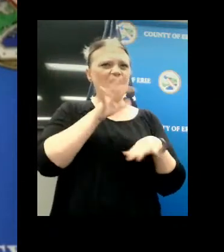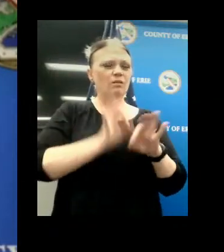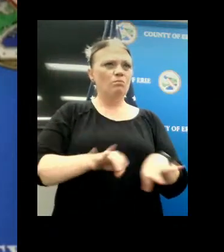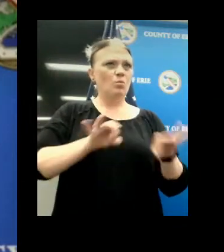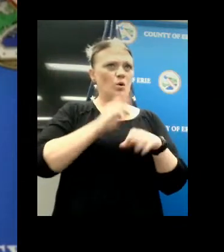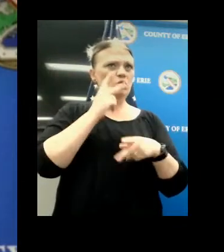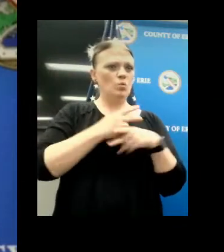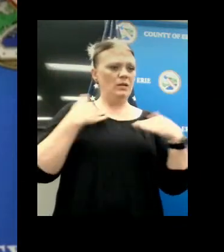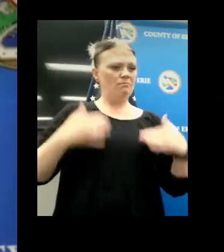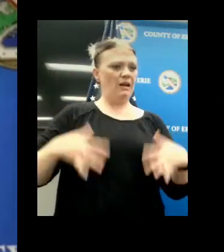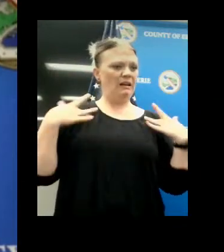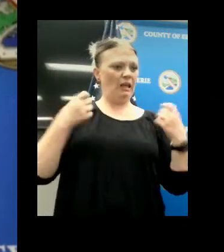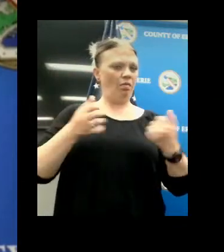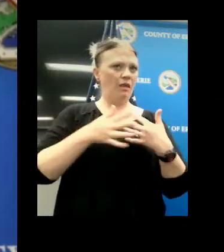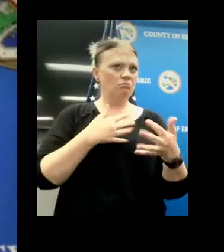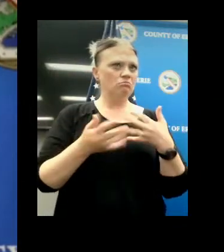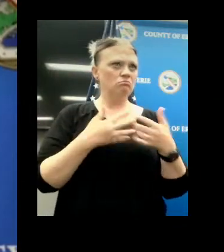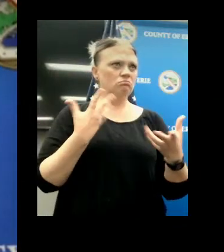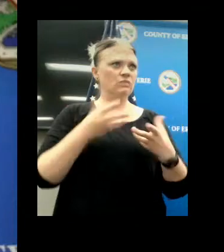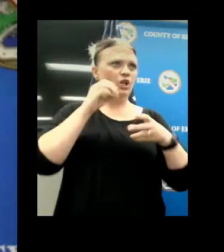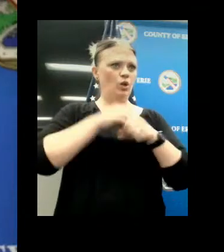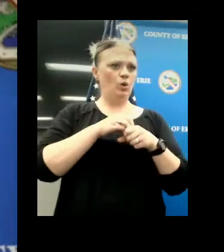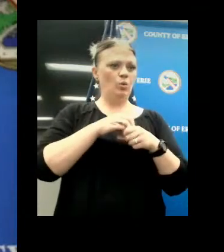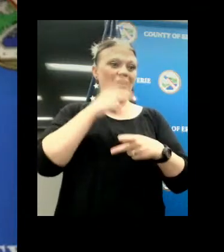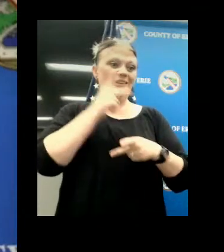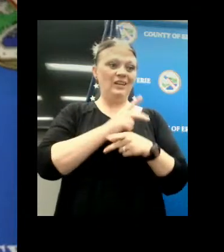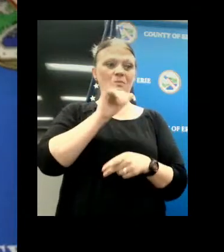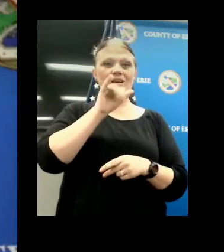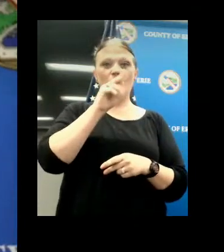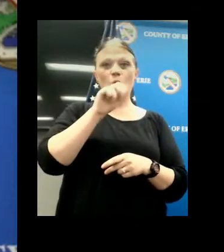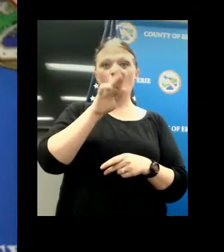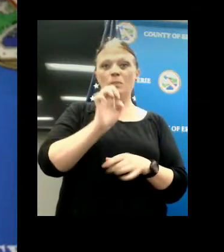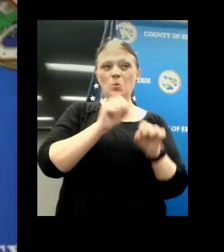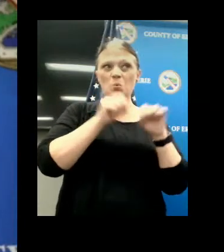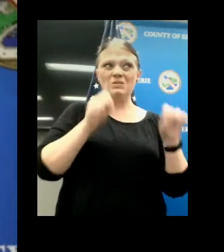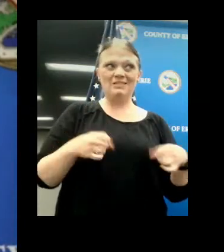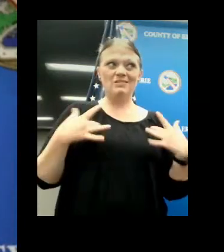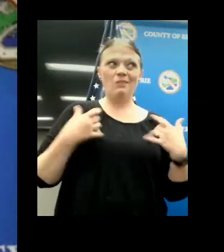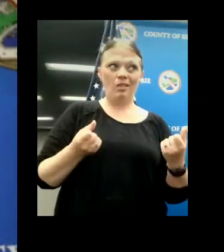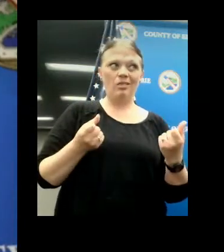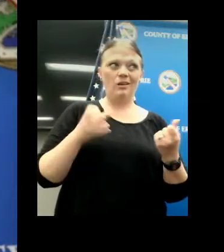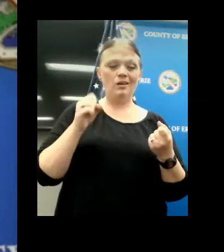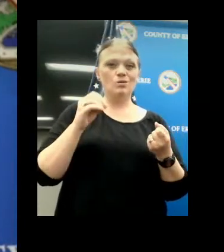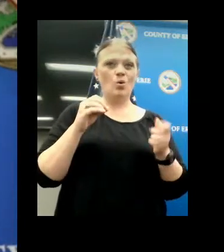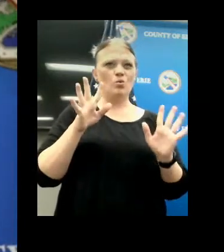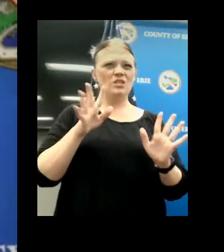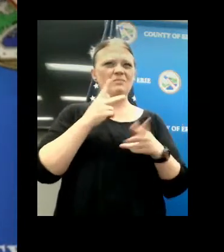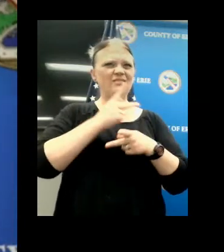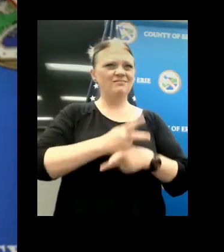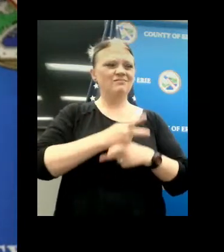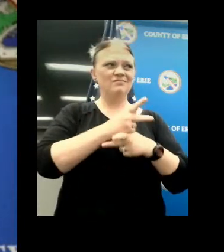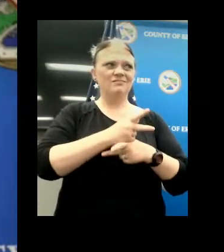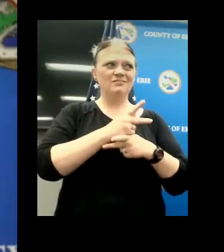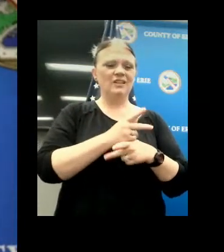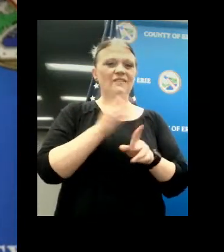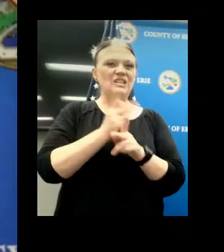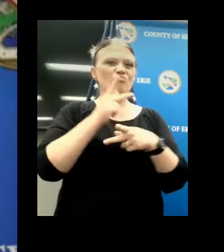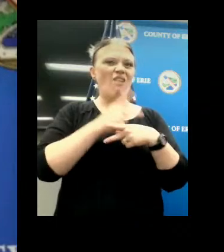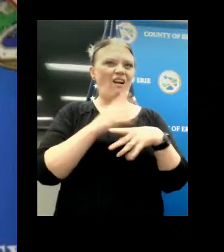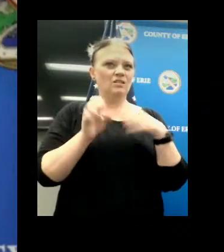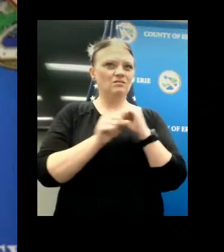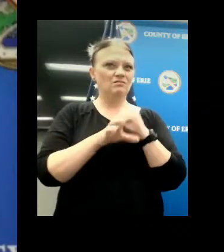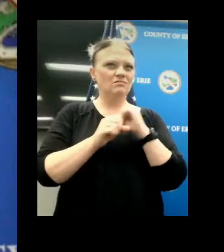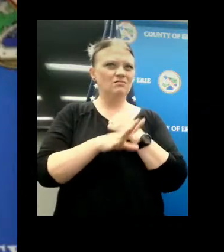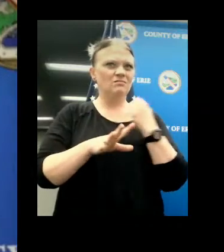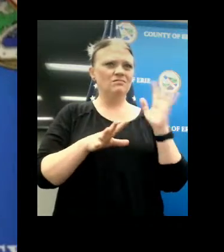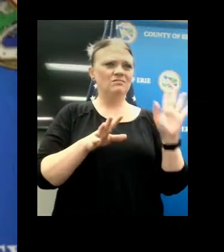important to keep your body healthy and including keeping your immune system healthy. So, just be wary of these products